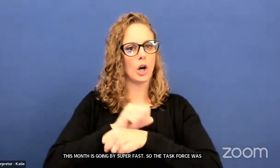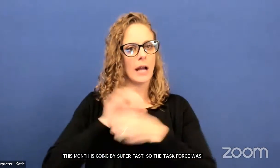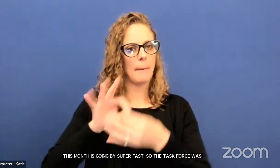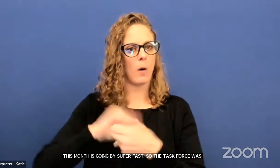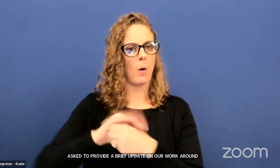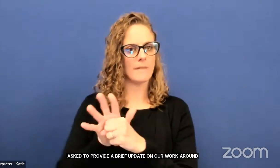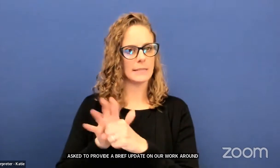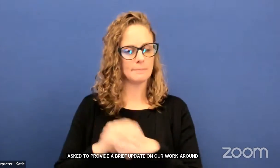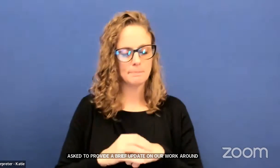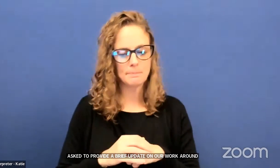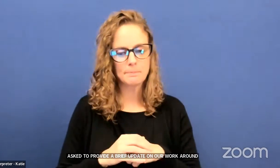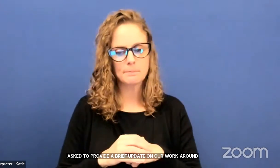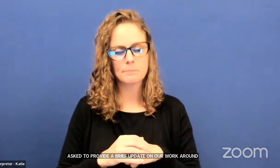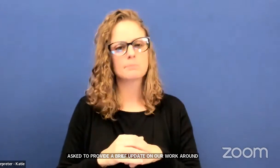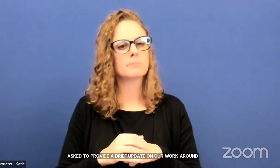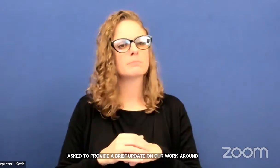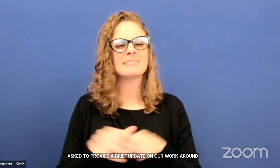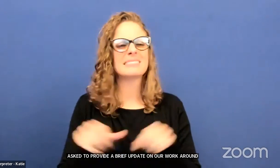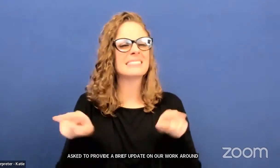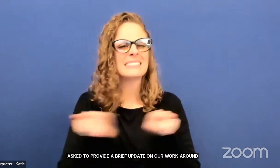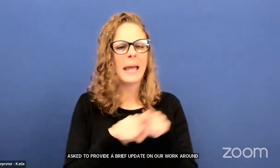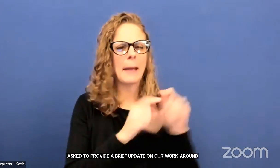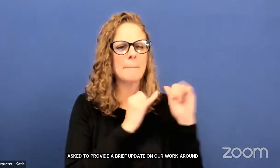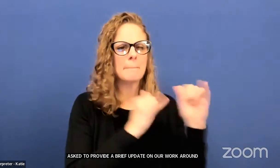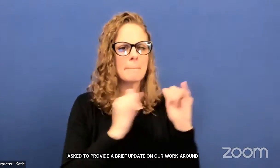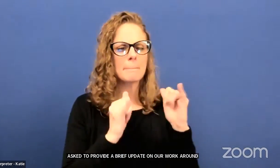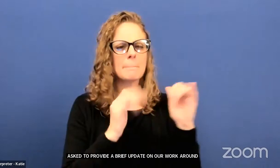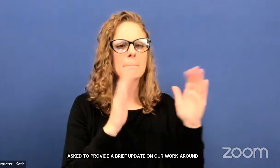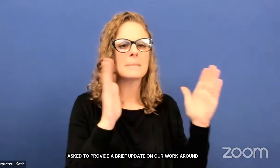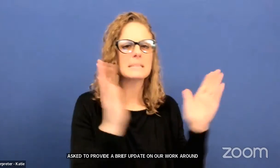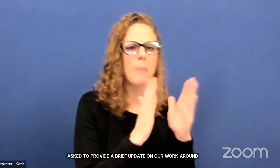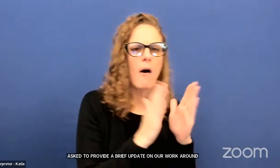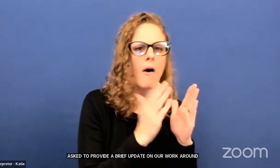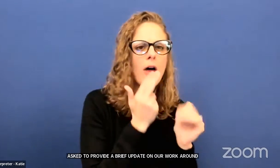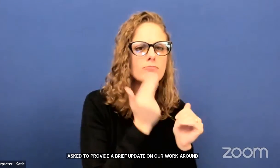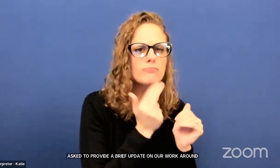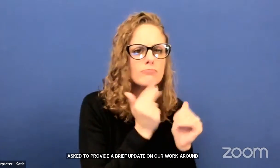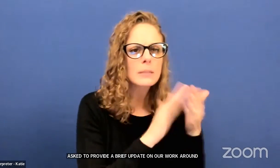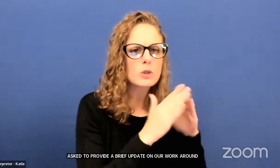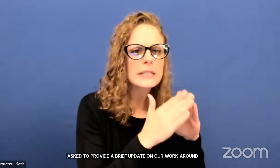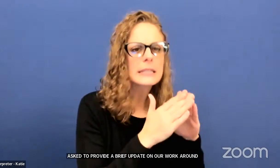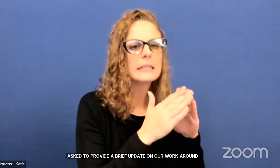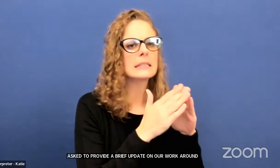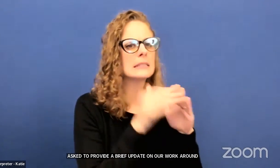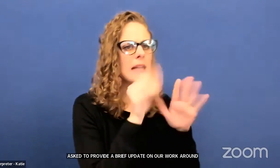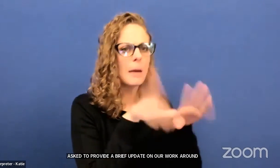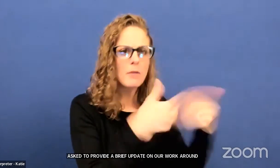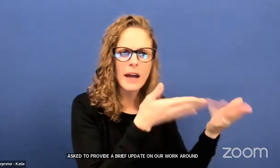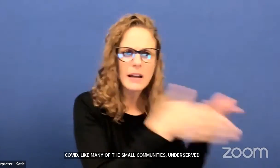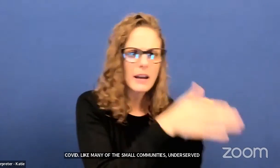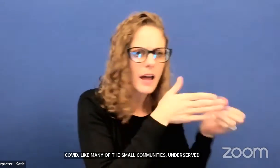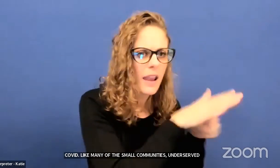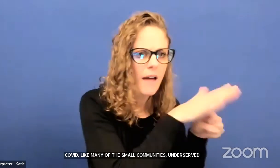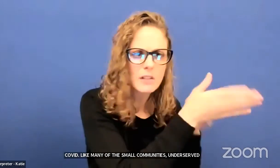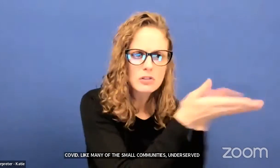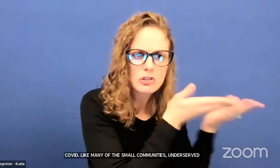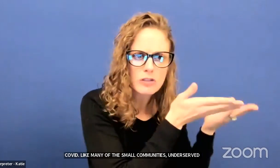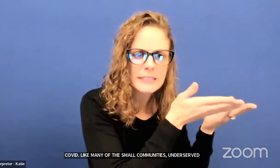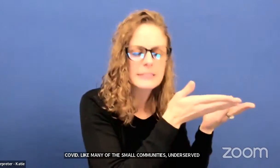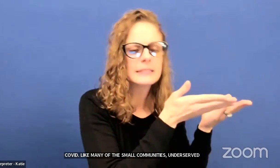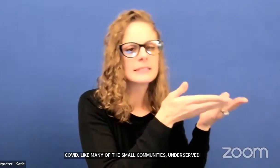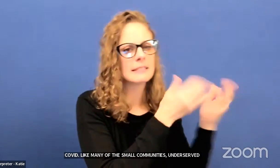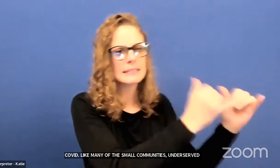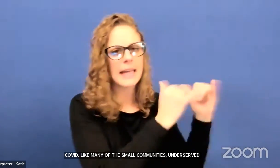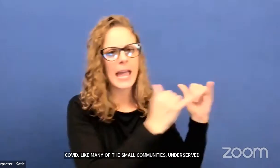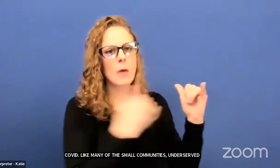Like many other small communities, underserved communities, we've had to resort to very